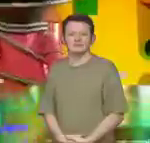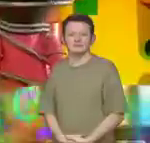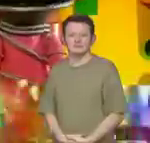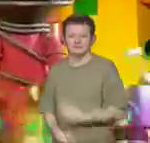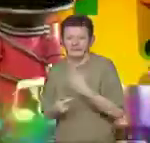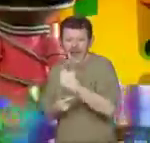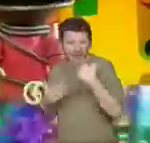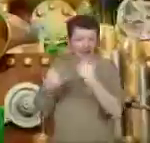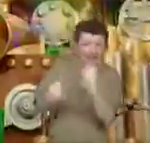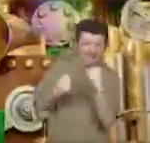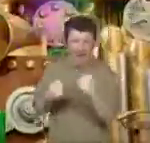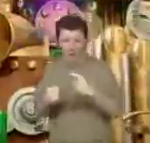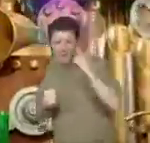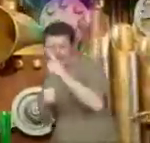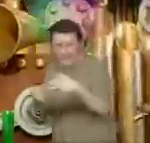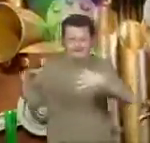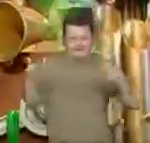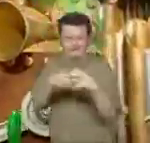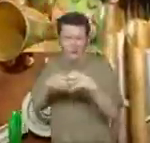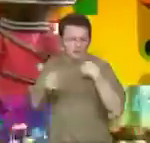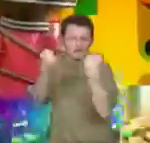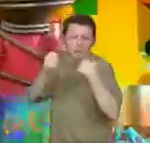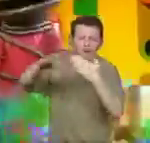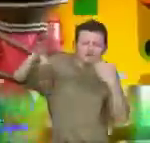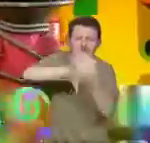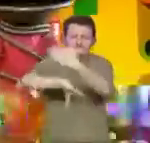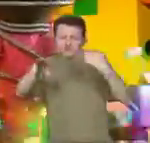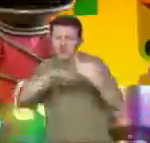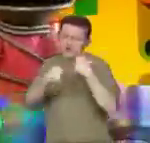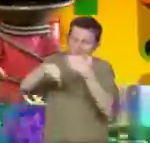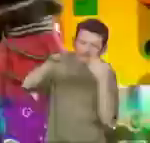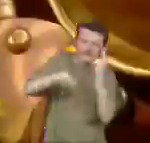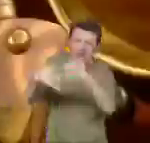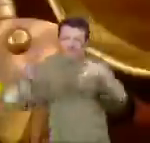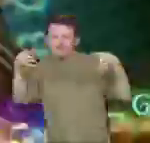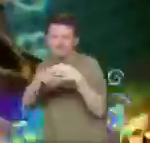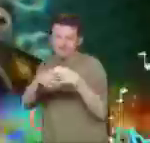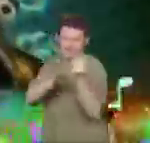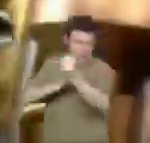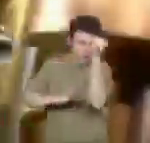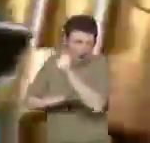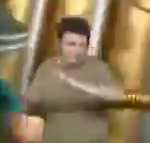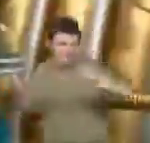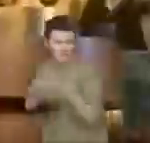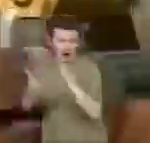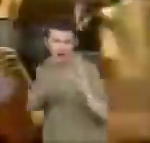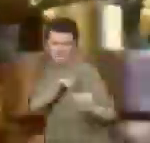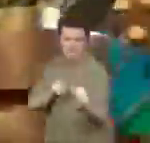We're off to see the tiddly-peeps, on the road we go. We're off to see the tiddly-peeps, they're smart, they're fun, they